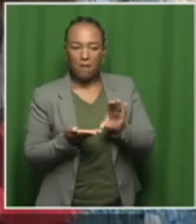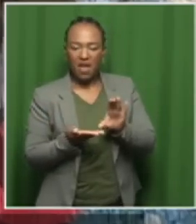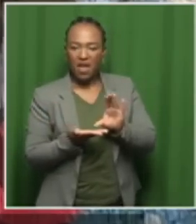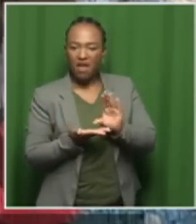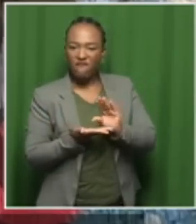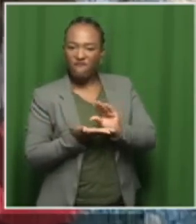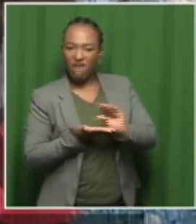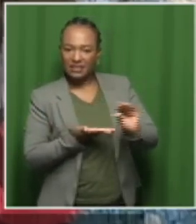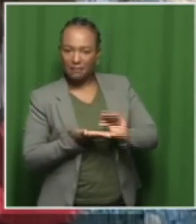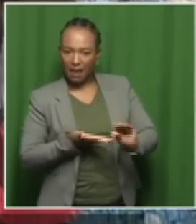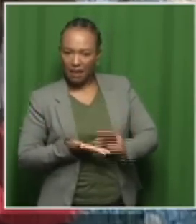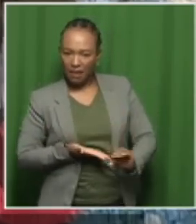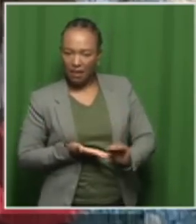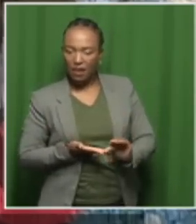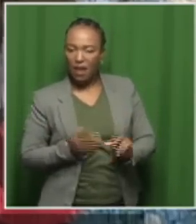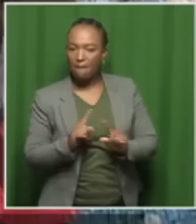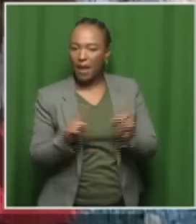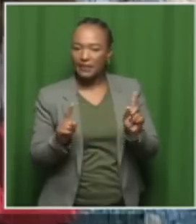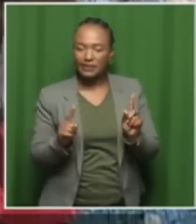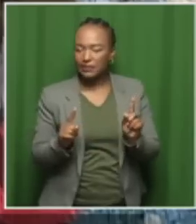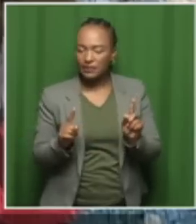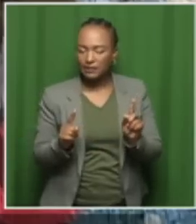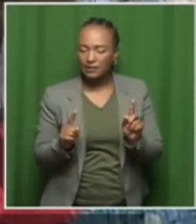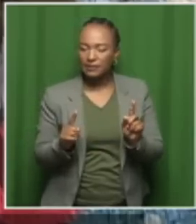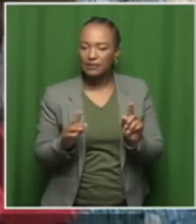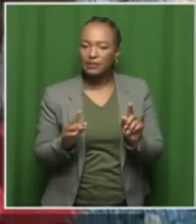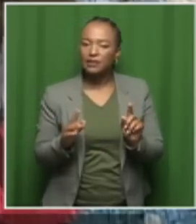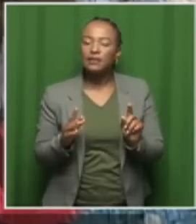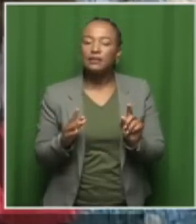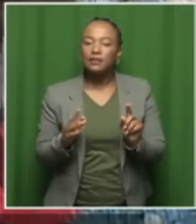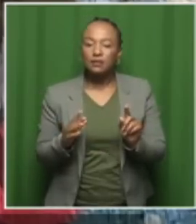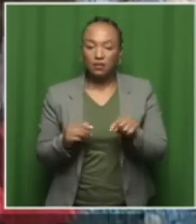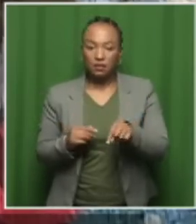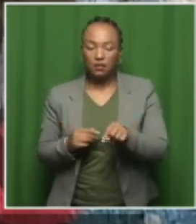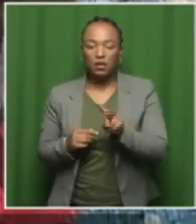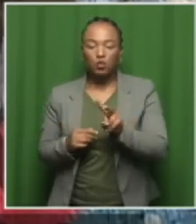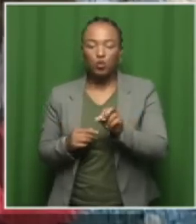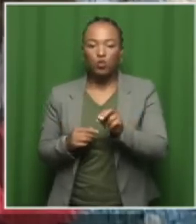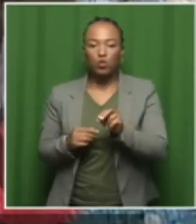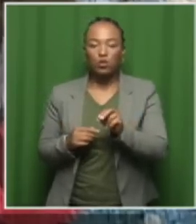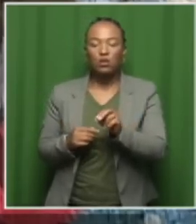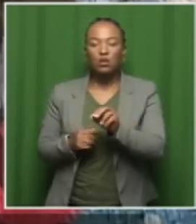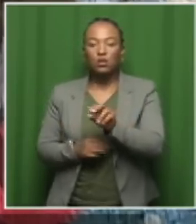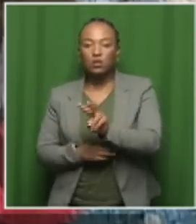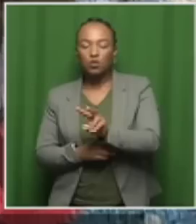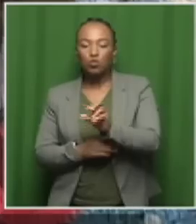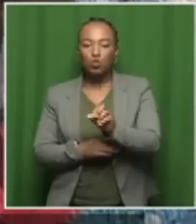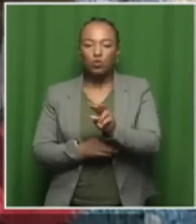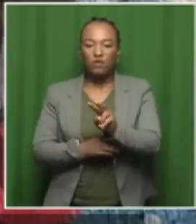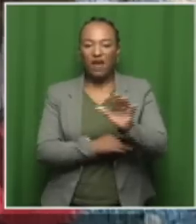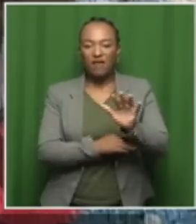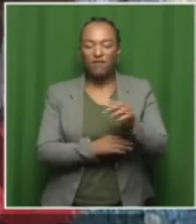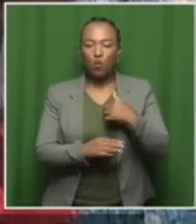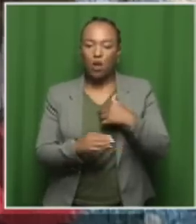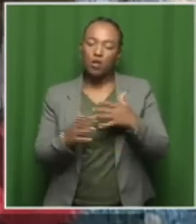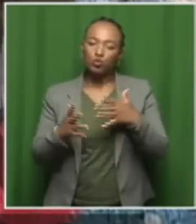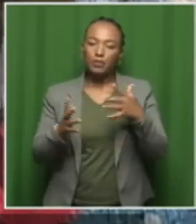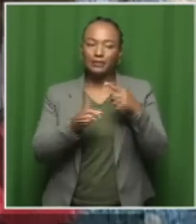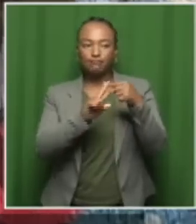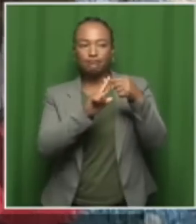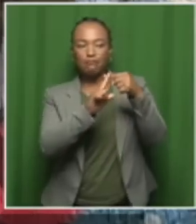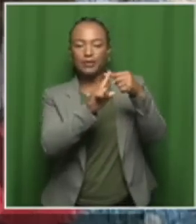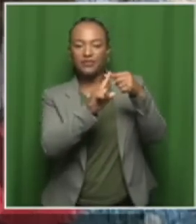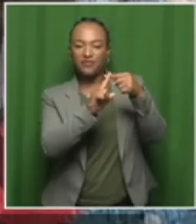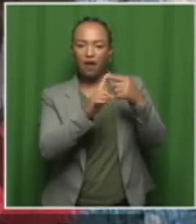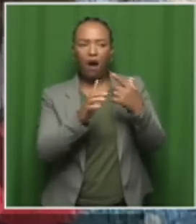The hope now for 2025 is that maybe we were too optimistic in believing that we would suddenly see a massive spurt